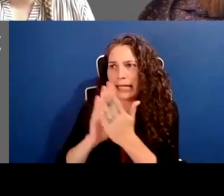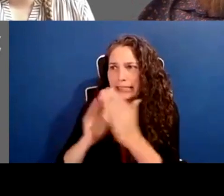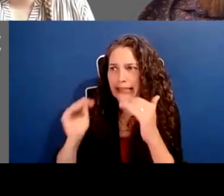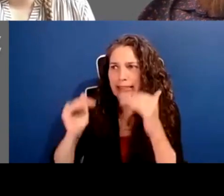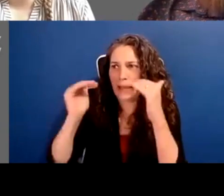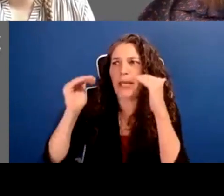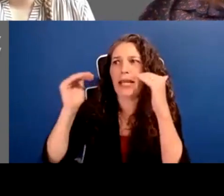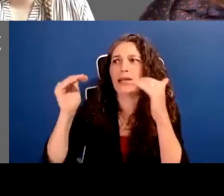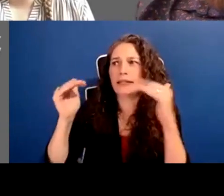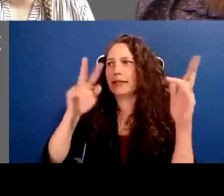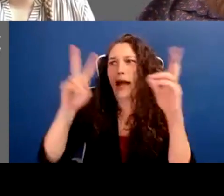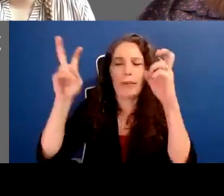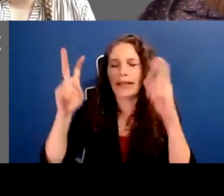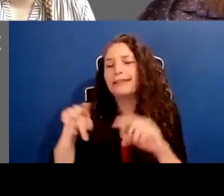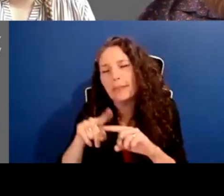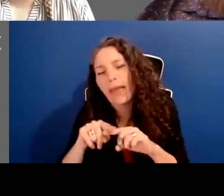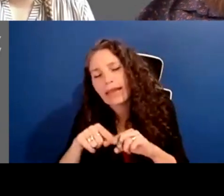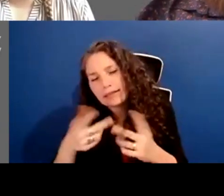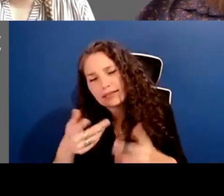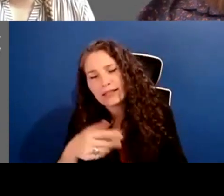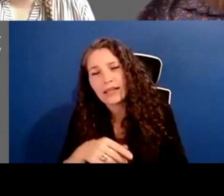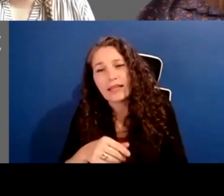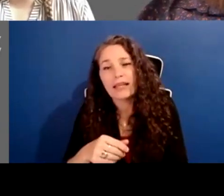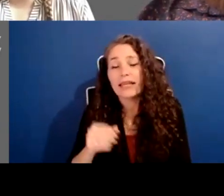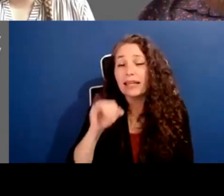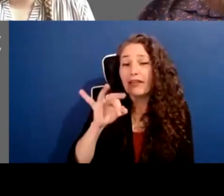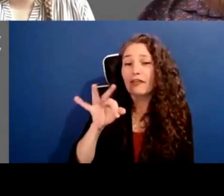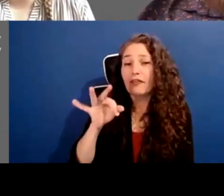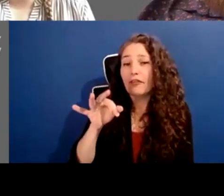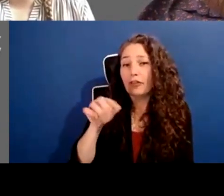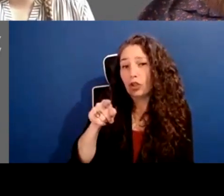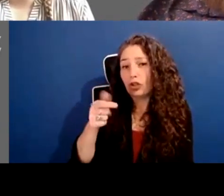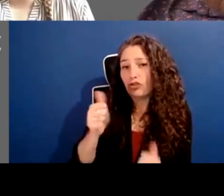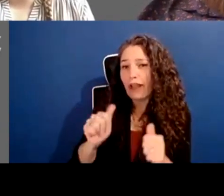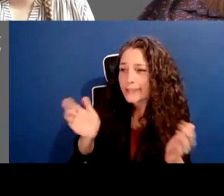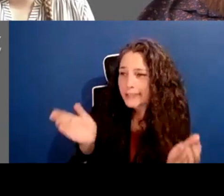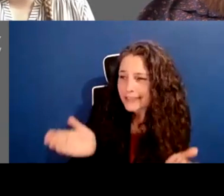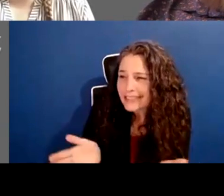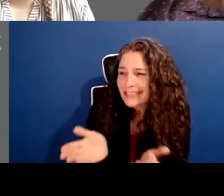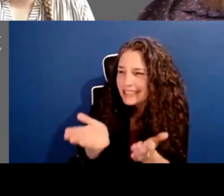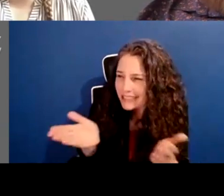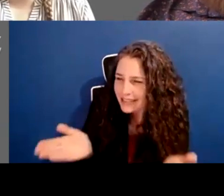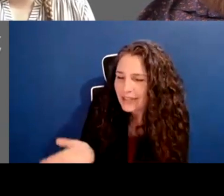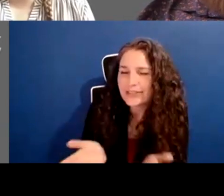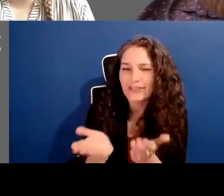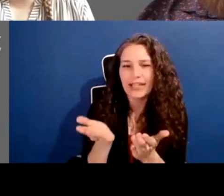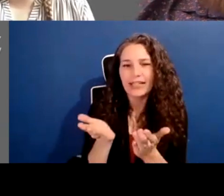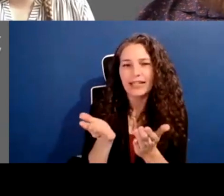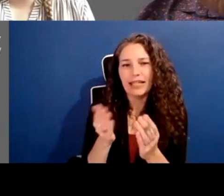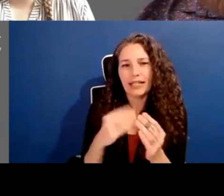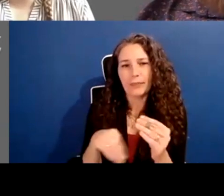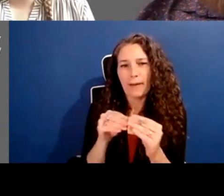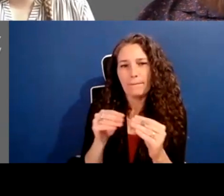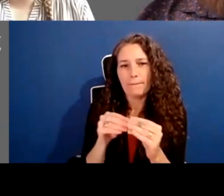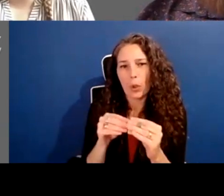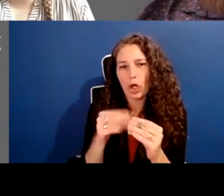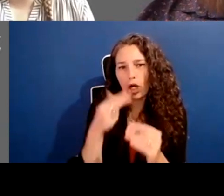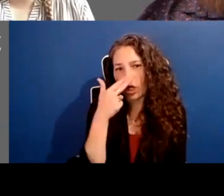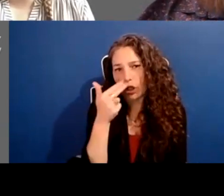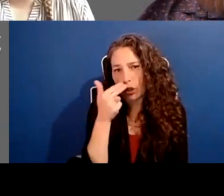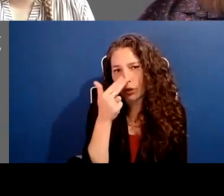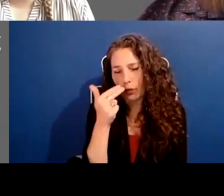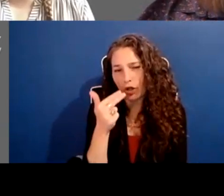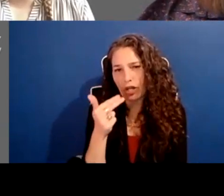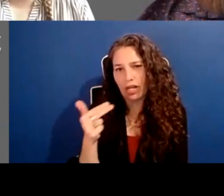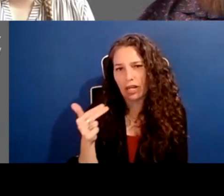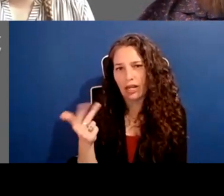I think if you were trying to cultivate some humor for a podcast and its interview style or conversational style, I